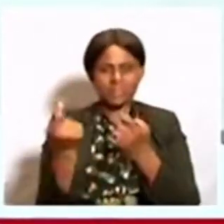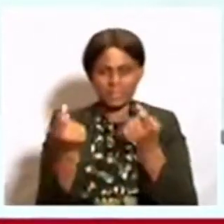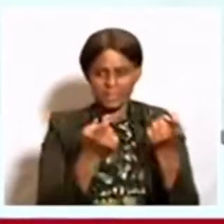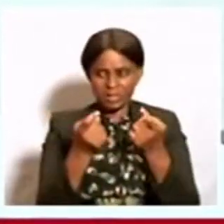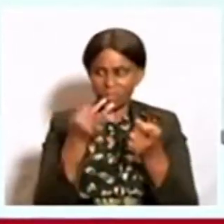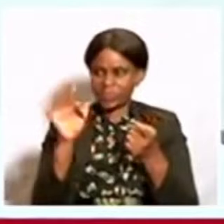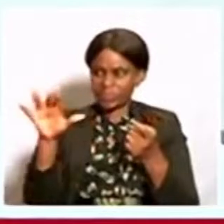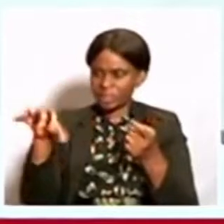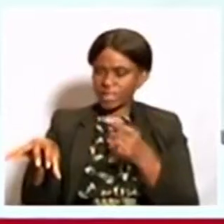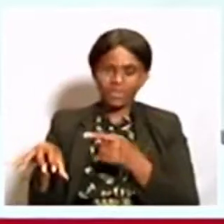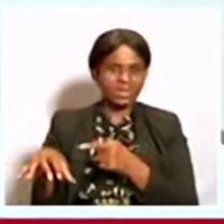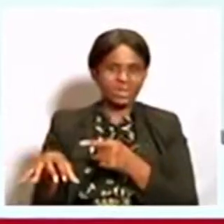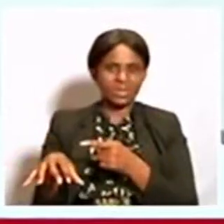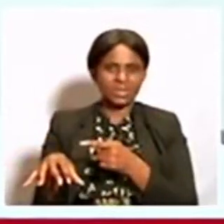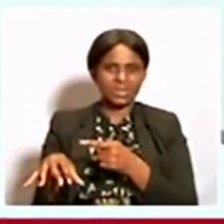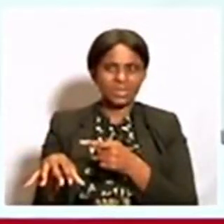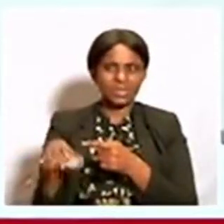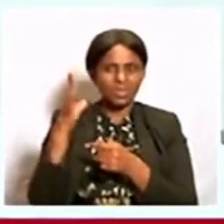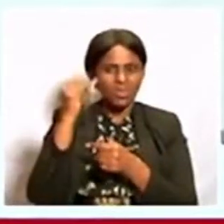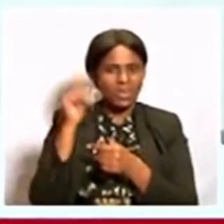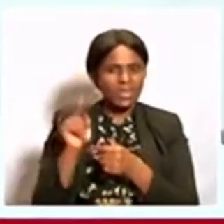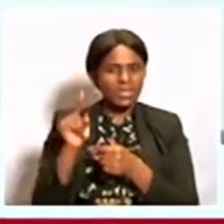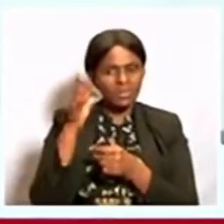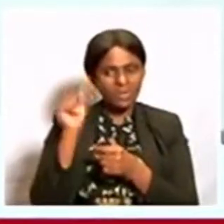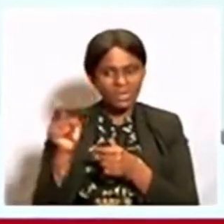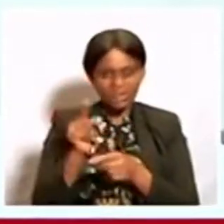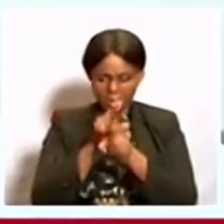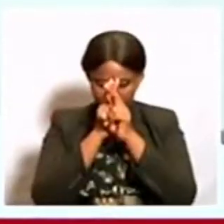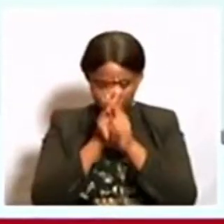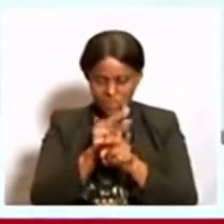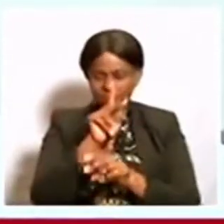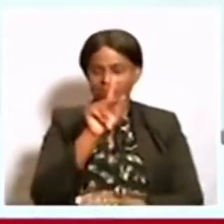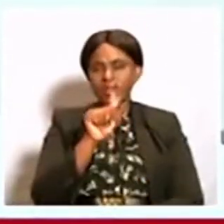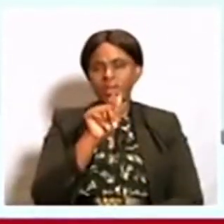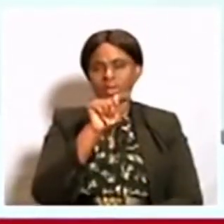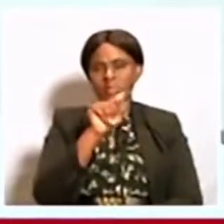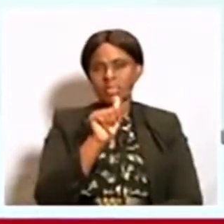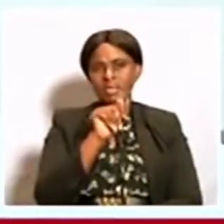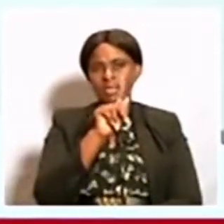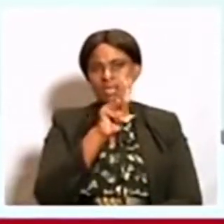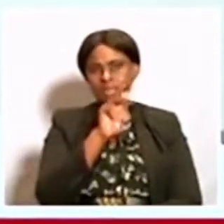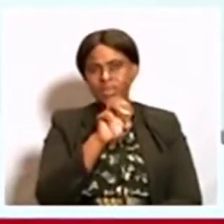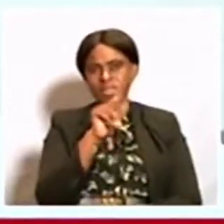child. Why should Honorable Katagwe be